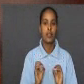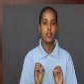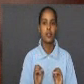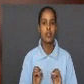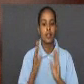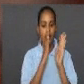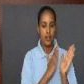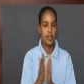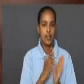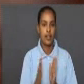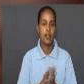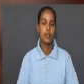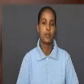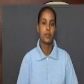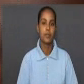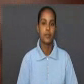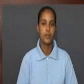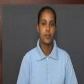Students, let's get ready.